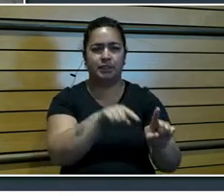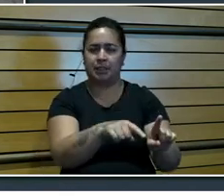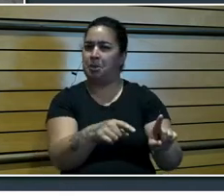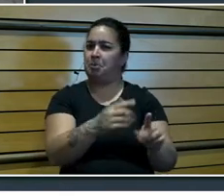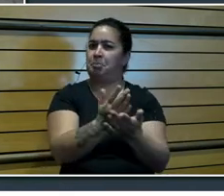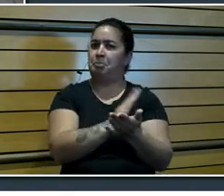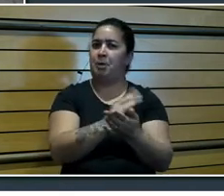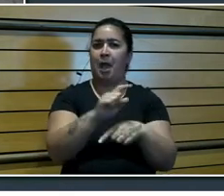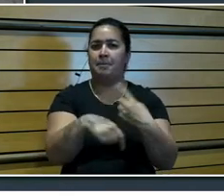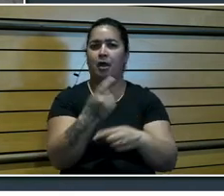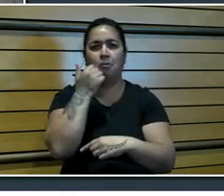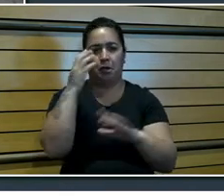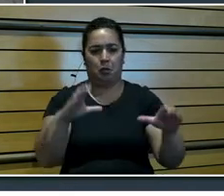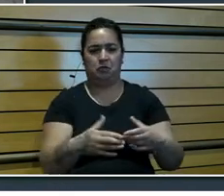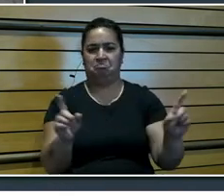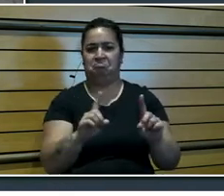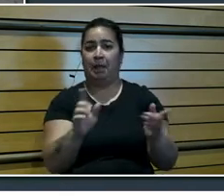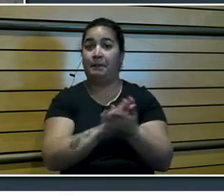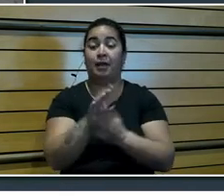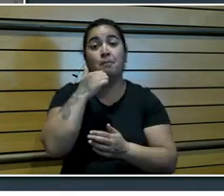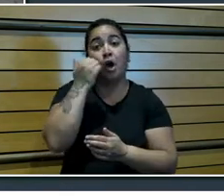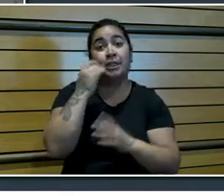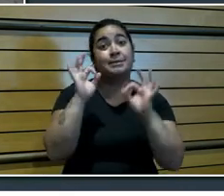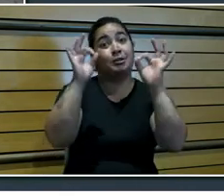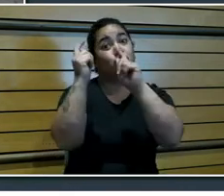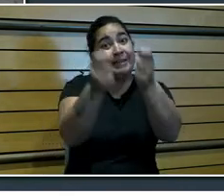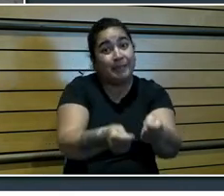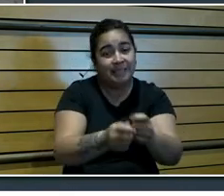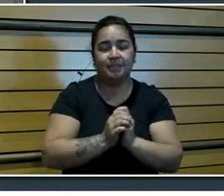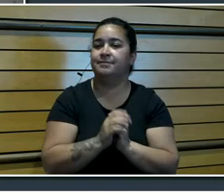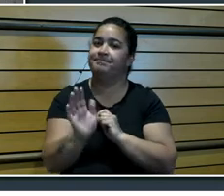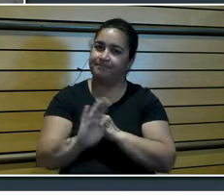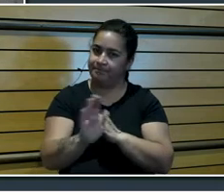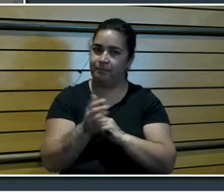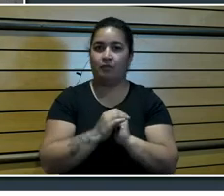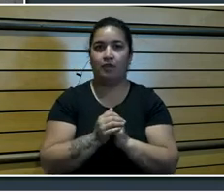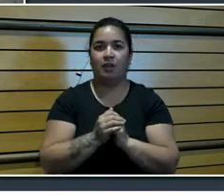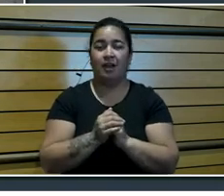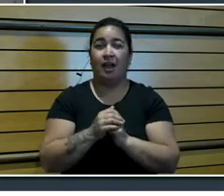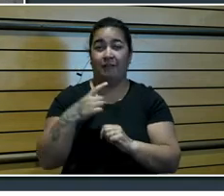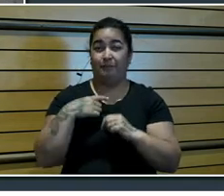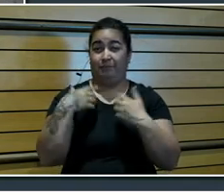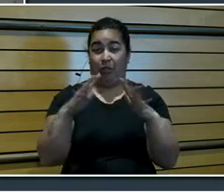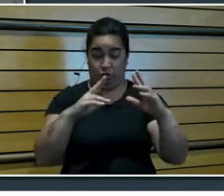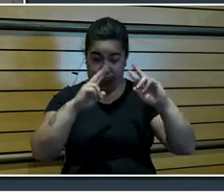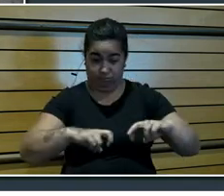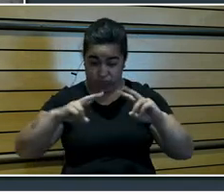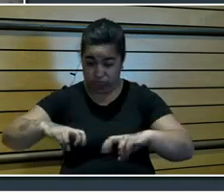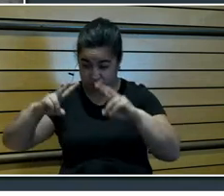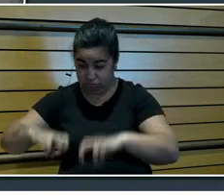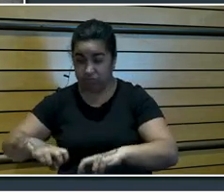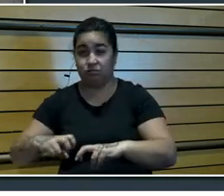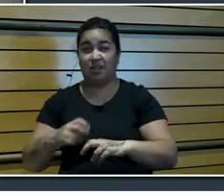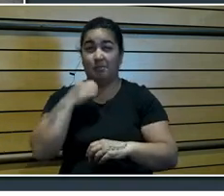special privileges. I've actually looked into it and can't seem to find where Māori wards give Māori special privileges, so I was just wondering,